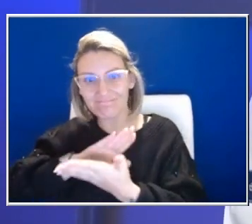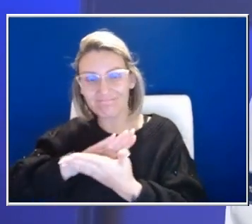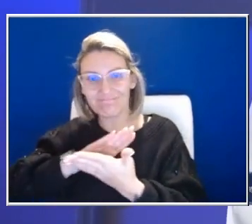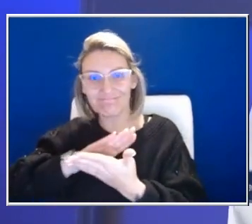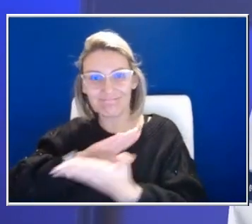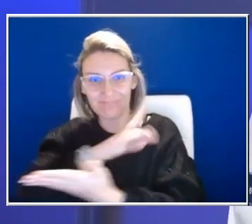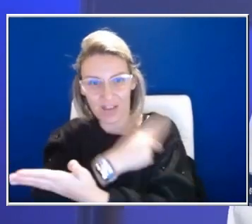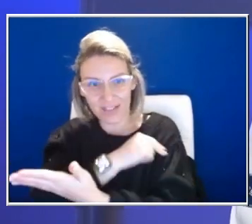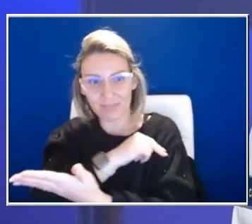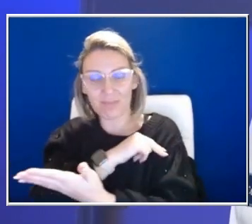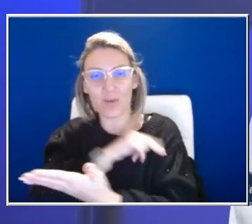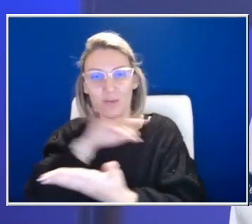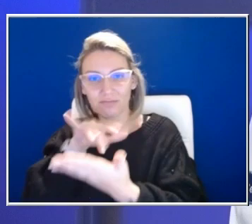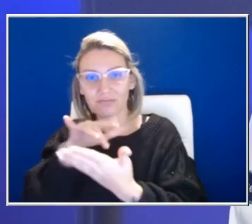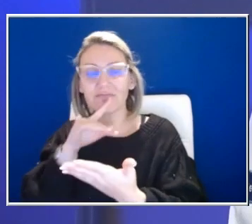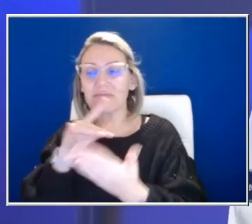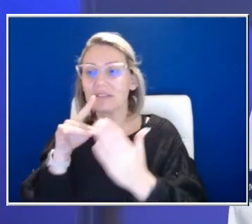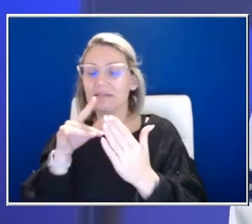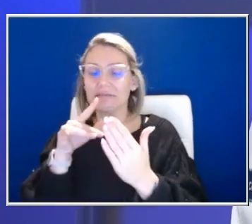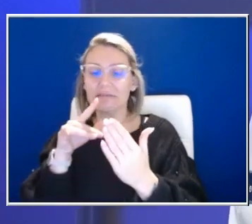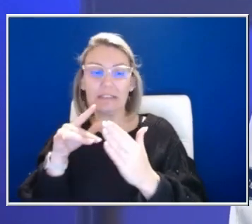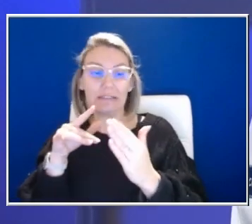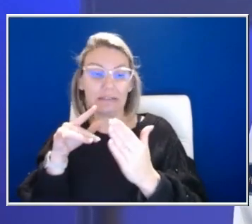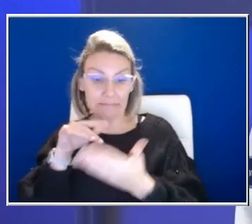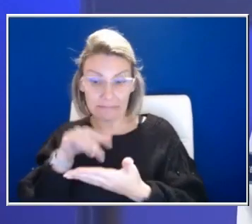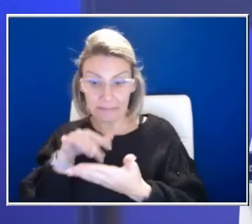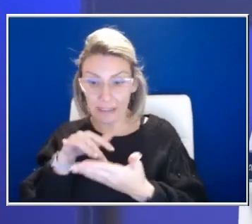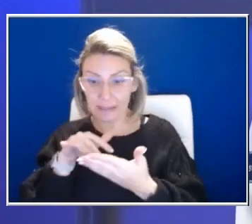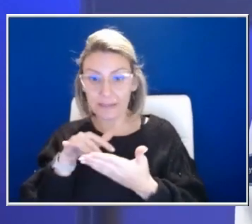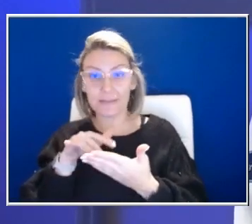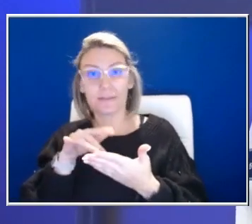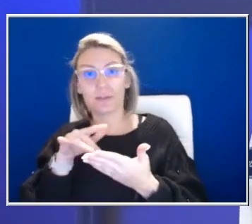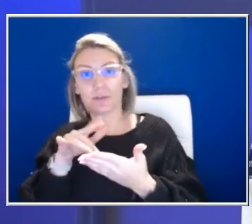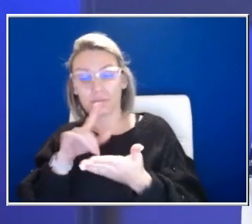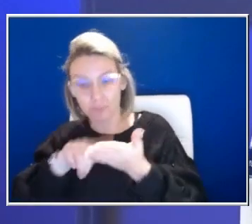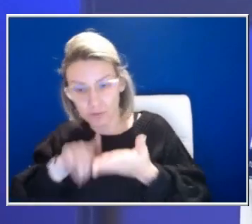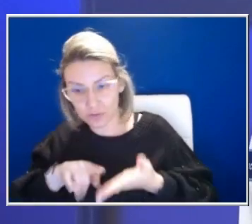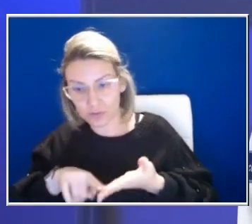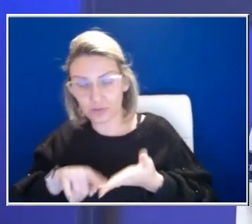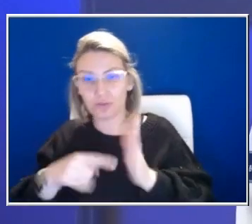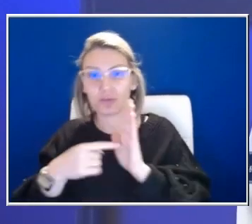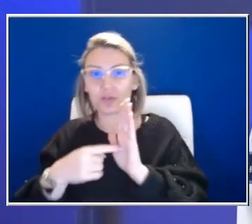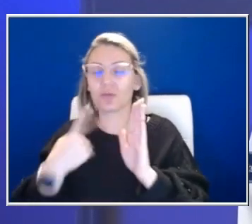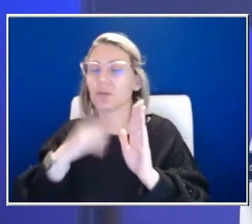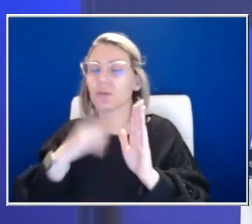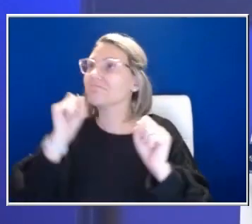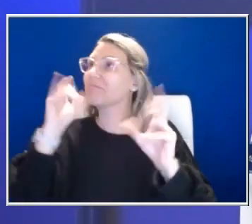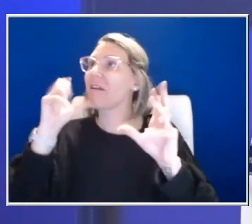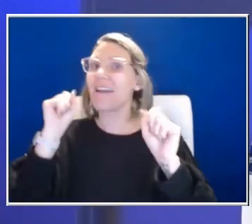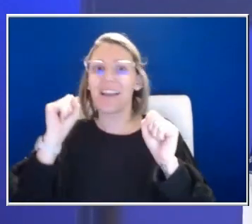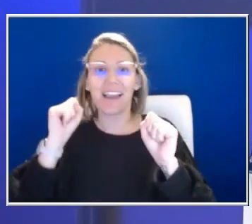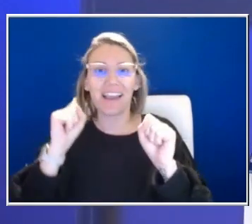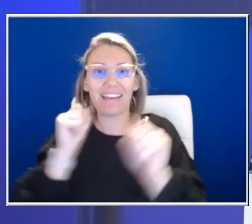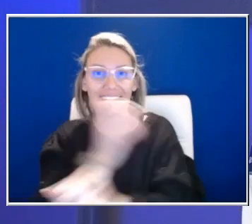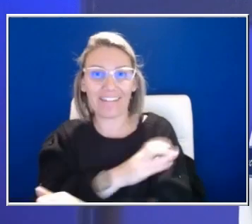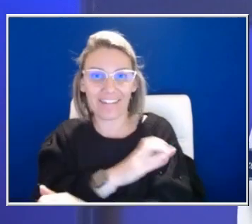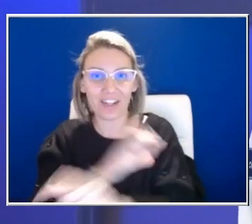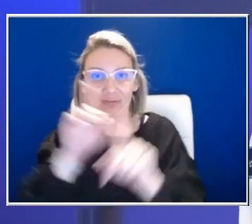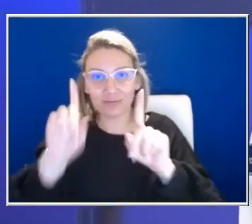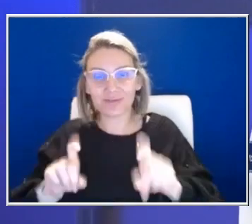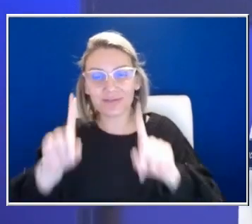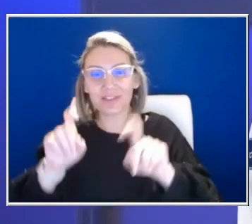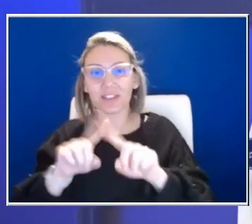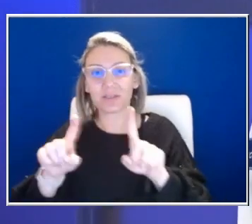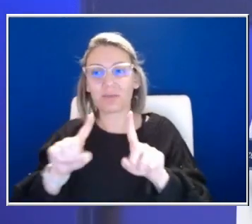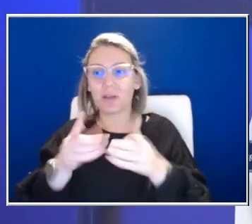studies are showing us right now that when we do clinical trials, and we do amazing clinical trials through our cancer center here, but across the